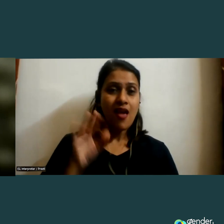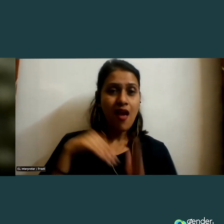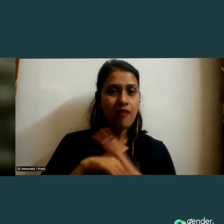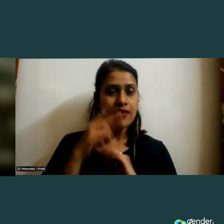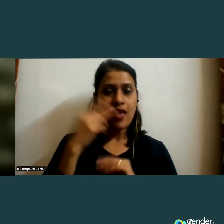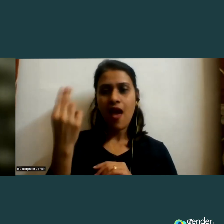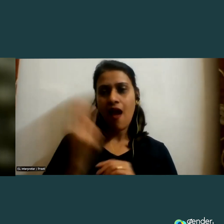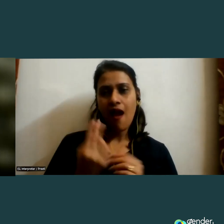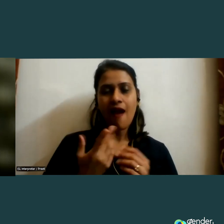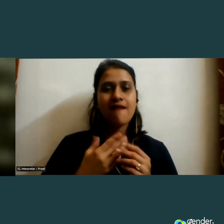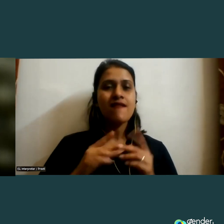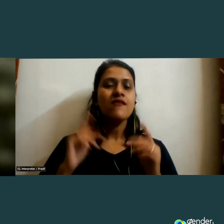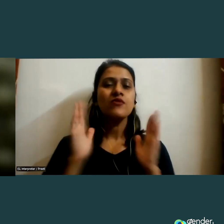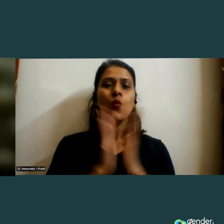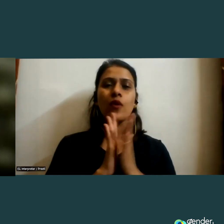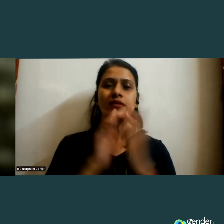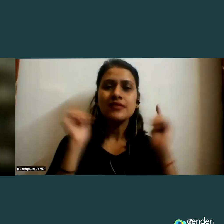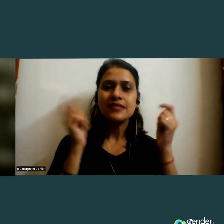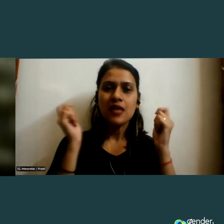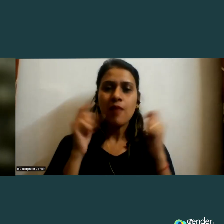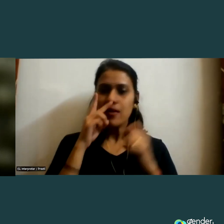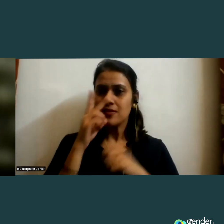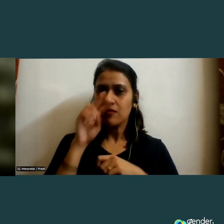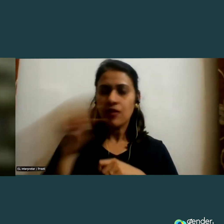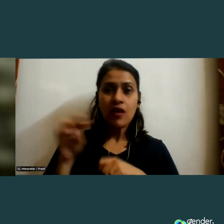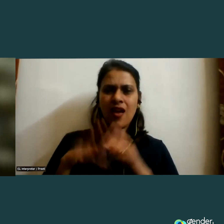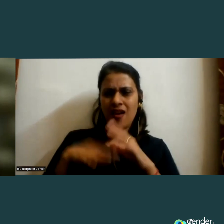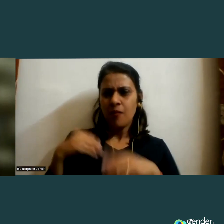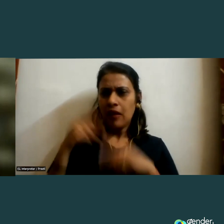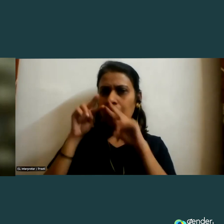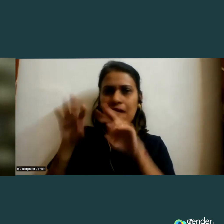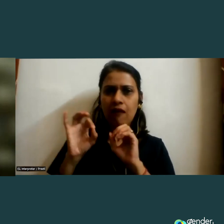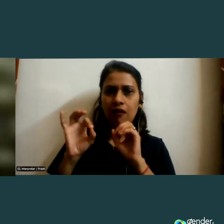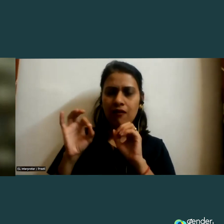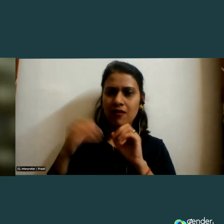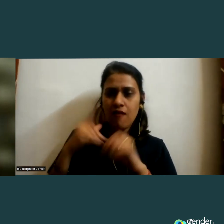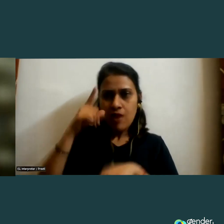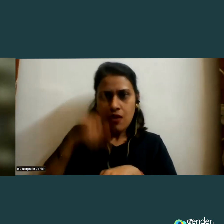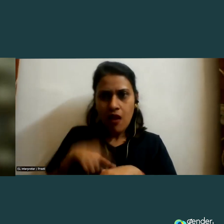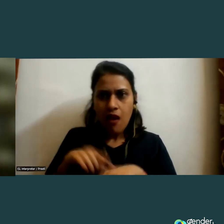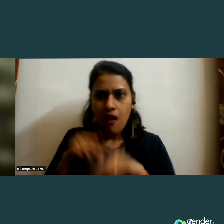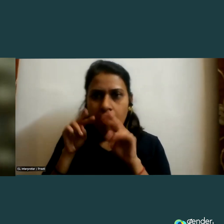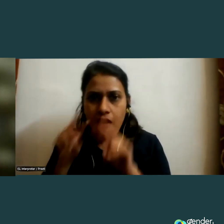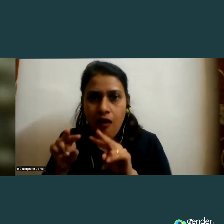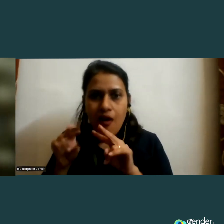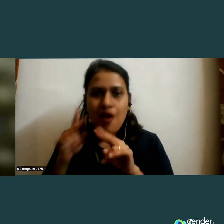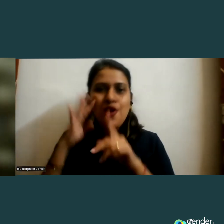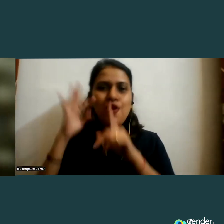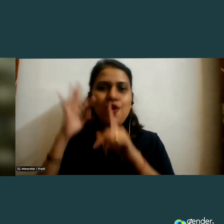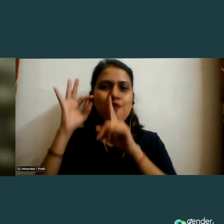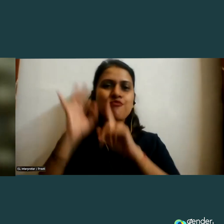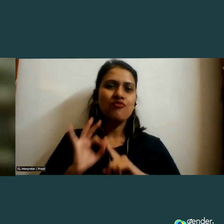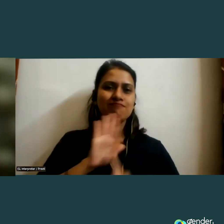Festival. I would, as outsiders, we would never view spaces like the way they did. And it kind of proved the very premise on